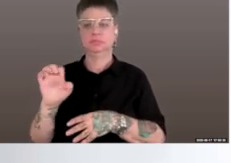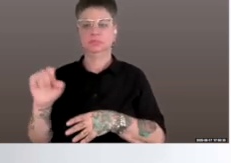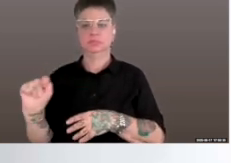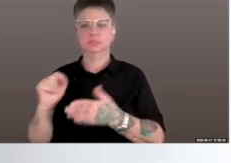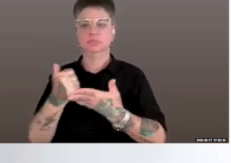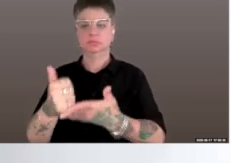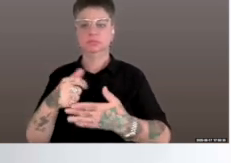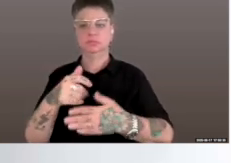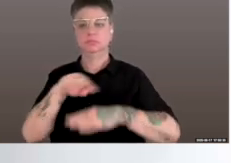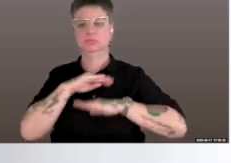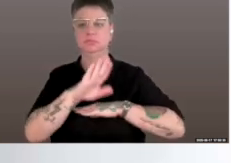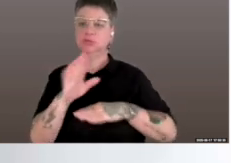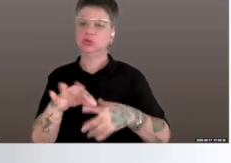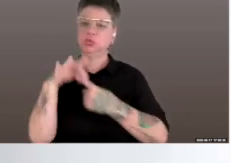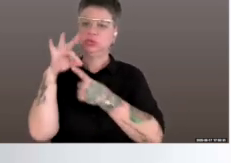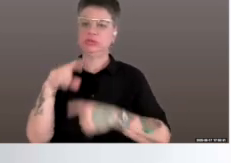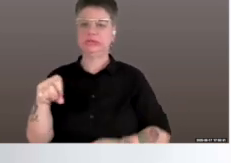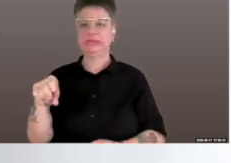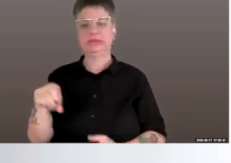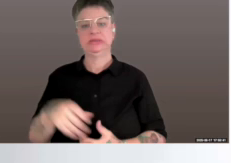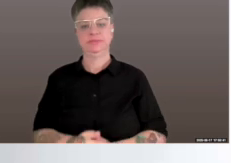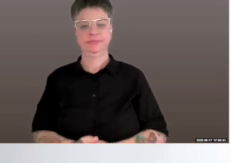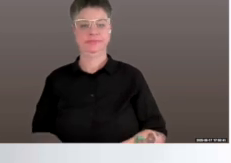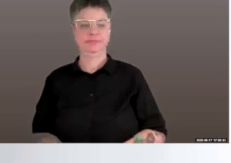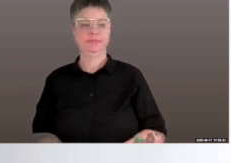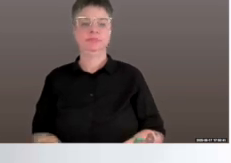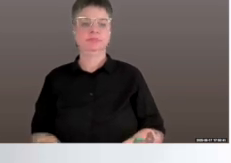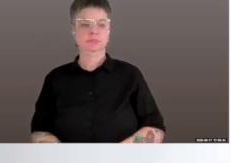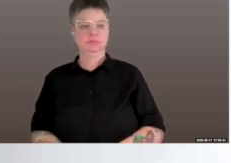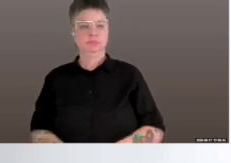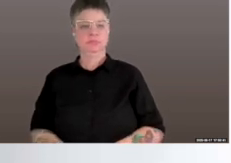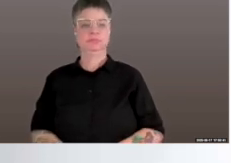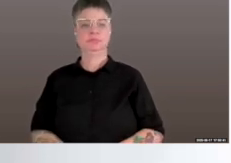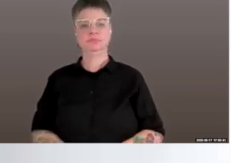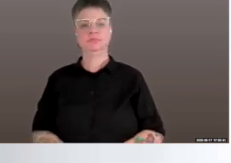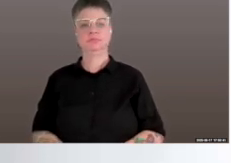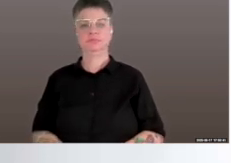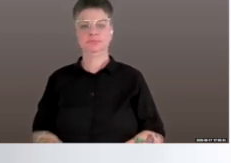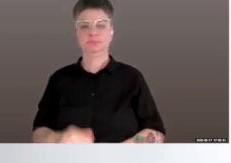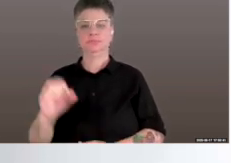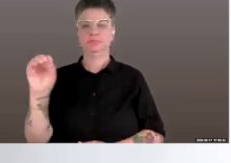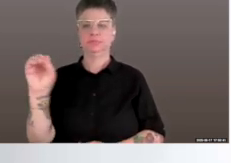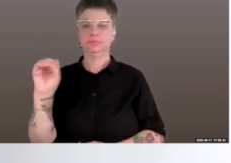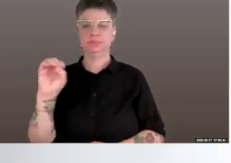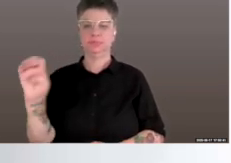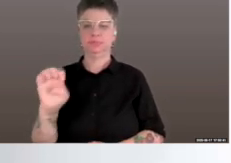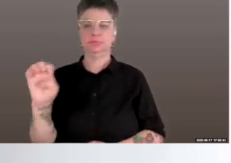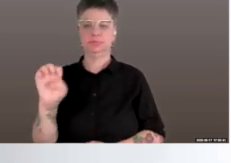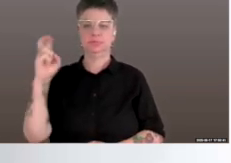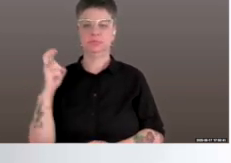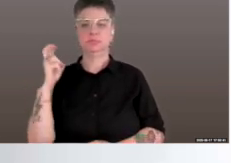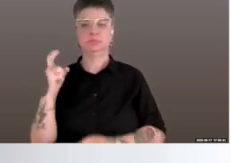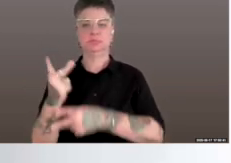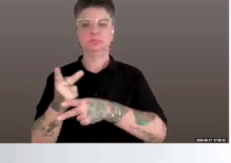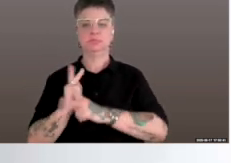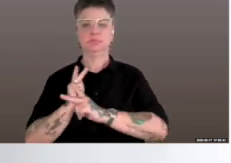may typically offer more favorable terms than they would otherwise qualify for. A total of $14 million is available to support